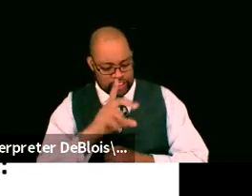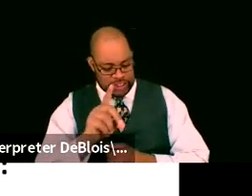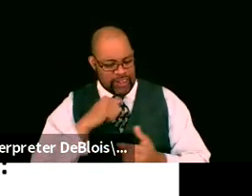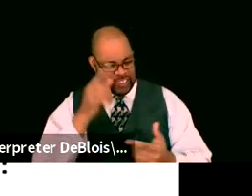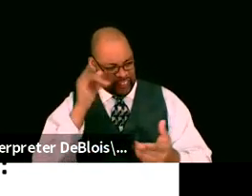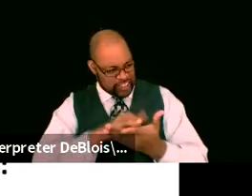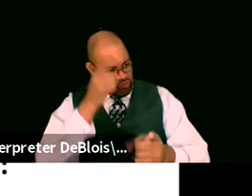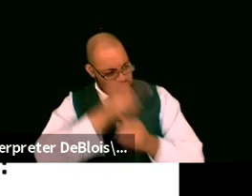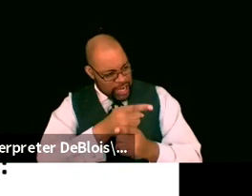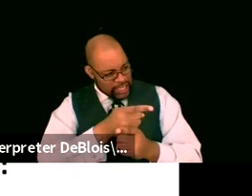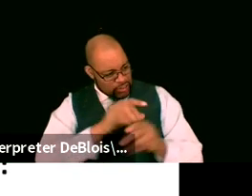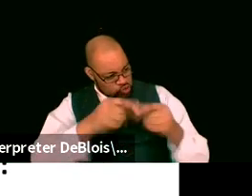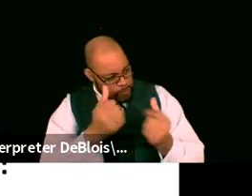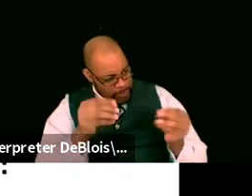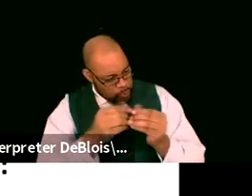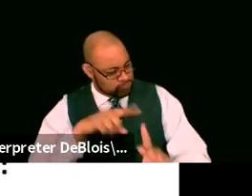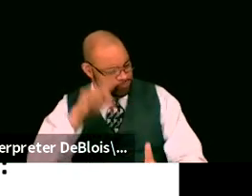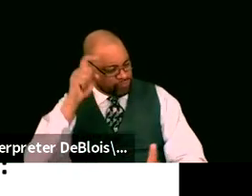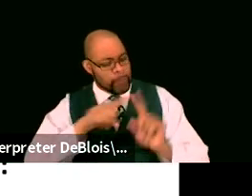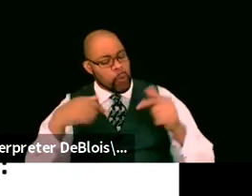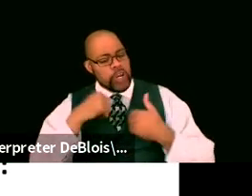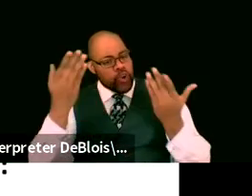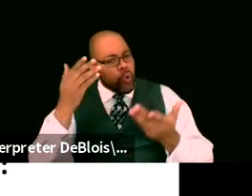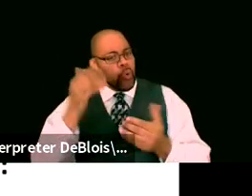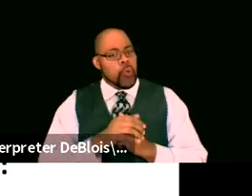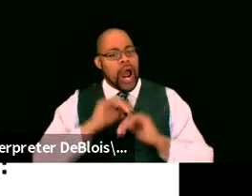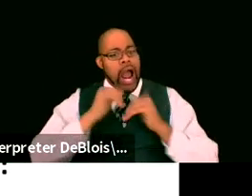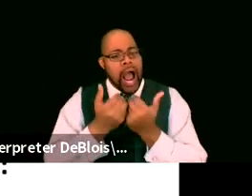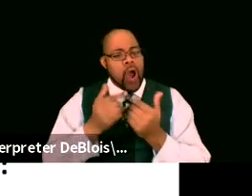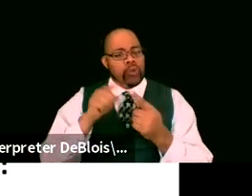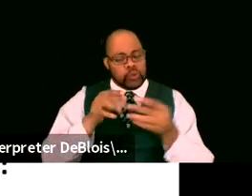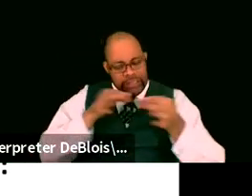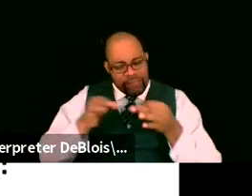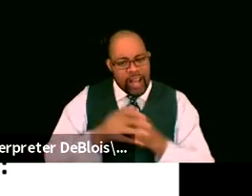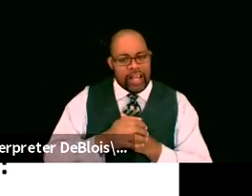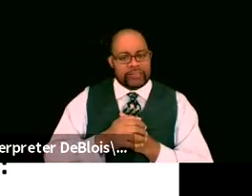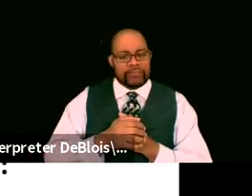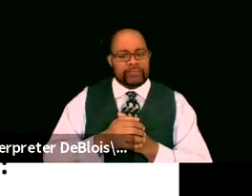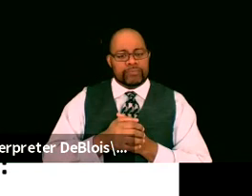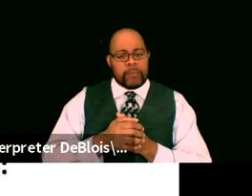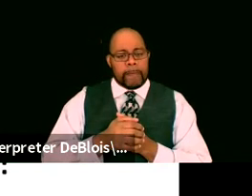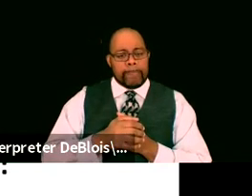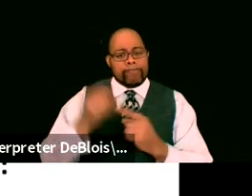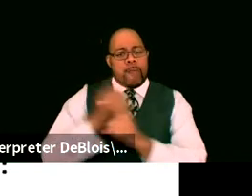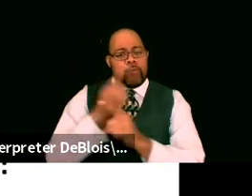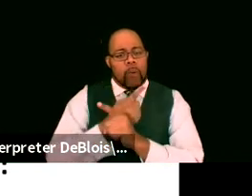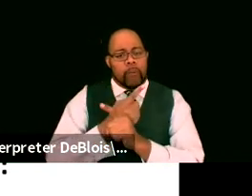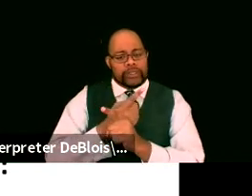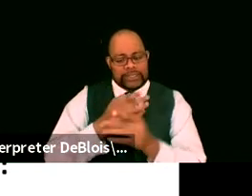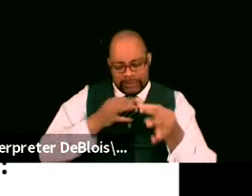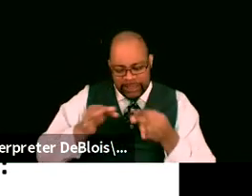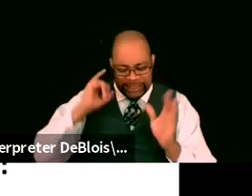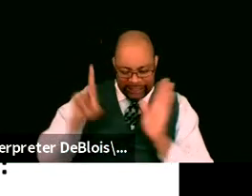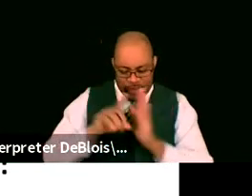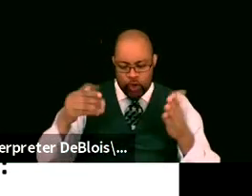correct species anymore. And moreover, we didn't know how to define an appropriate workflow for the identification of